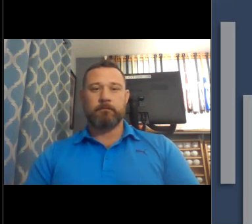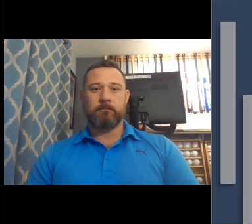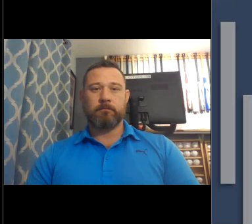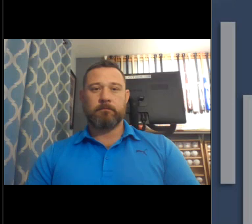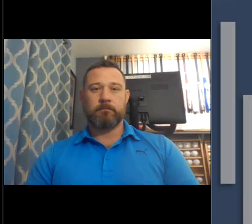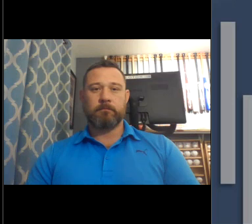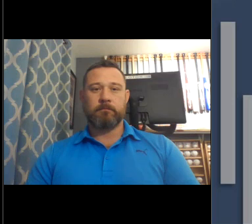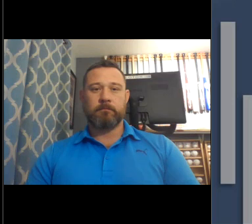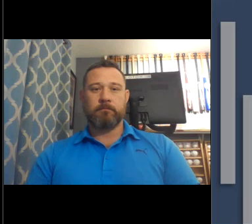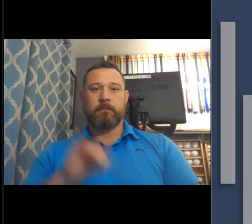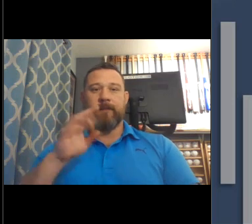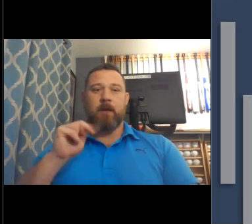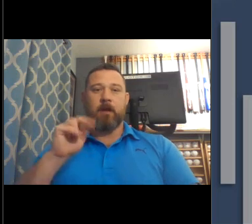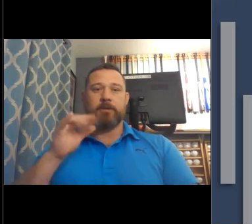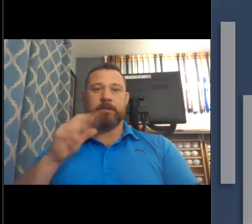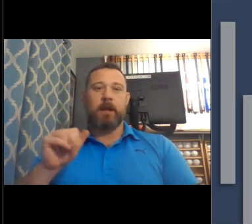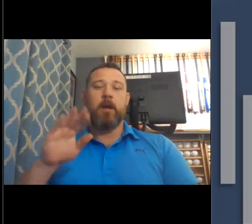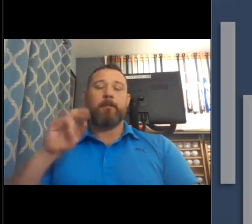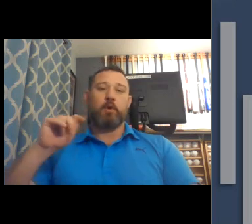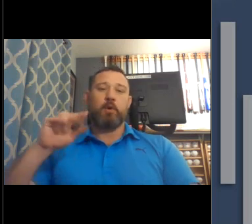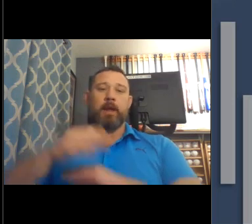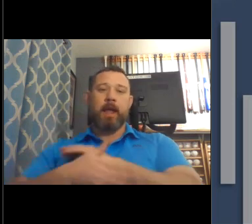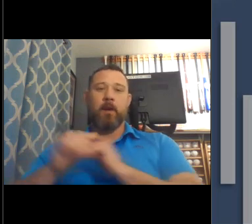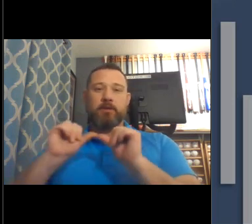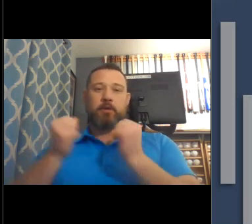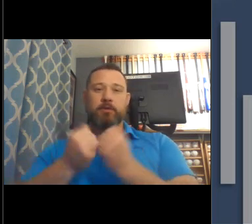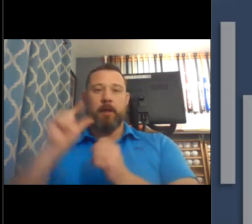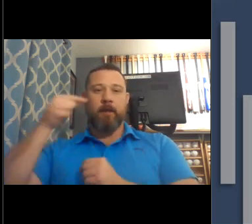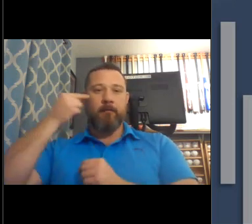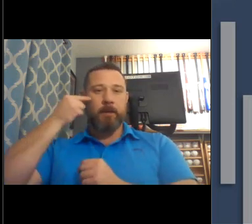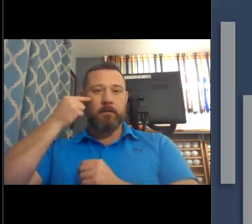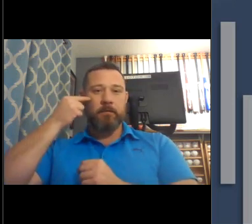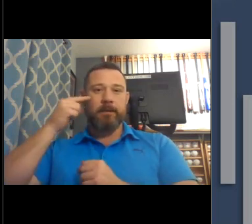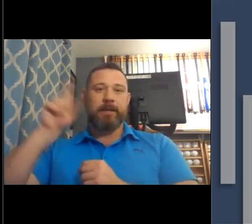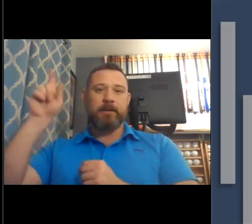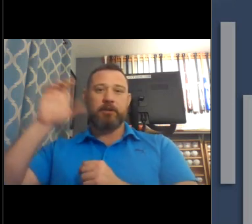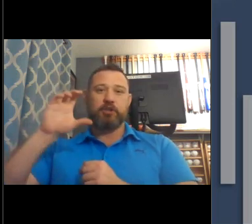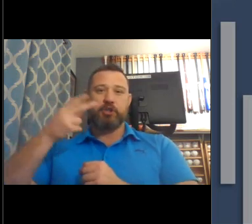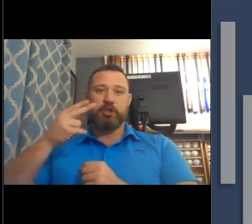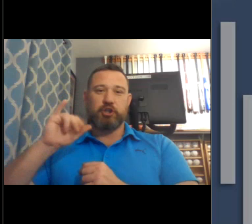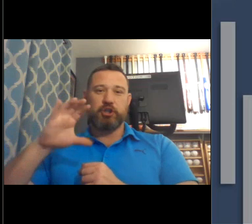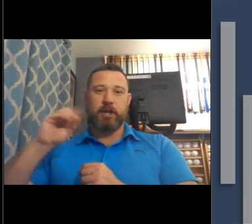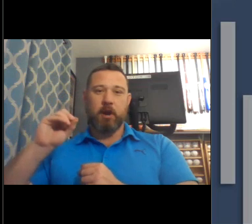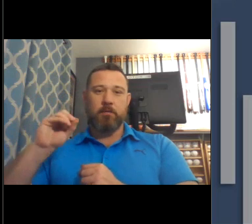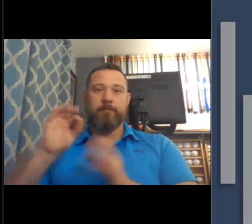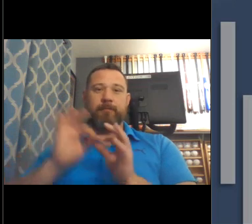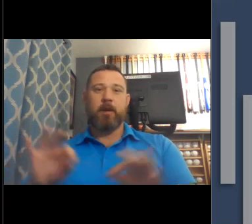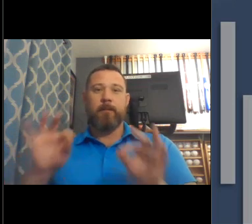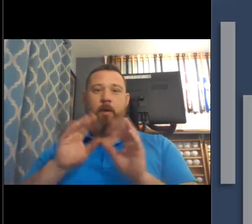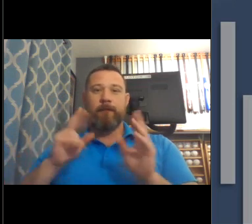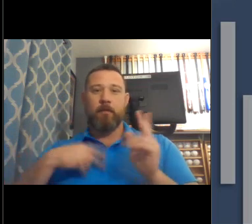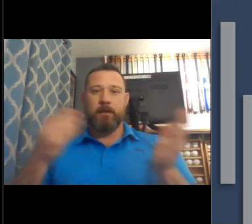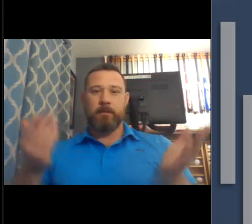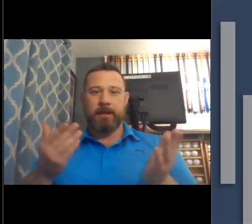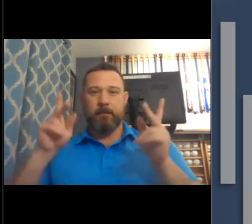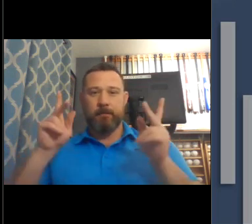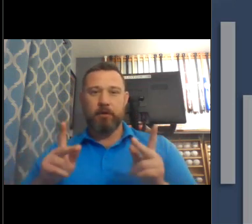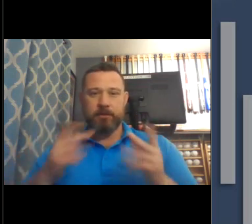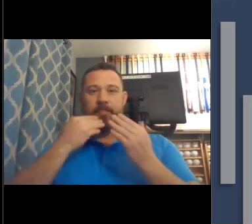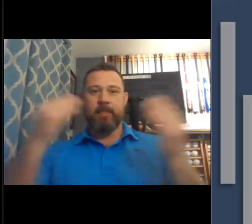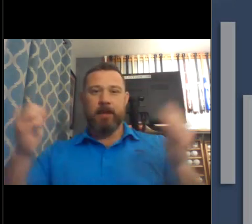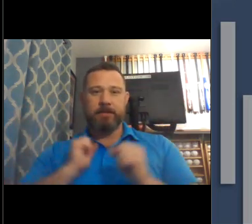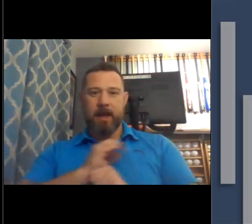Ivan Garcia with the Butte County Association of Governments up in Chico. Very important for me to be here in person and thank staff and support